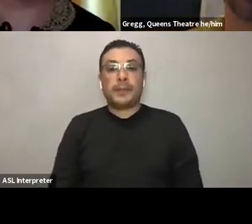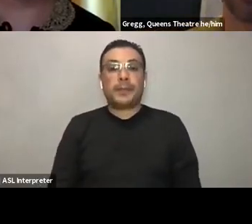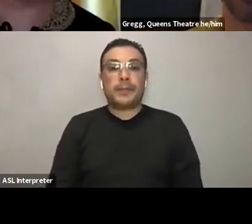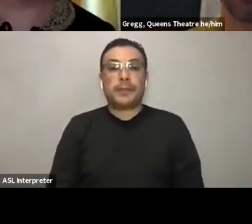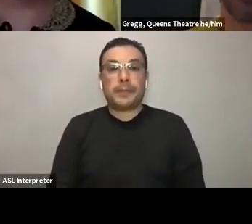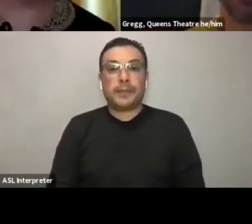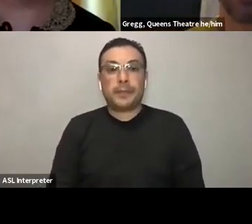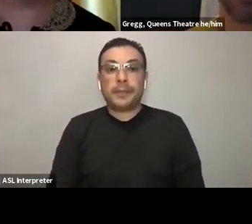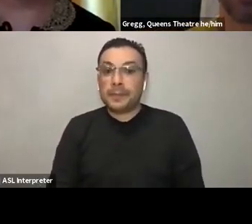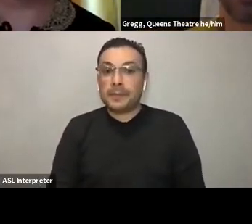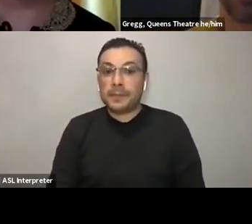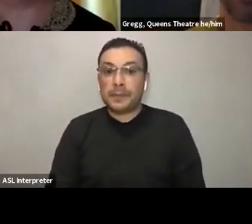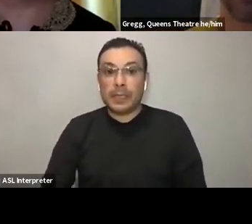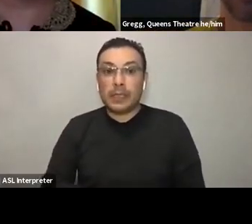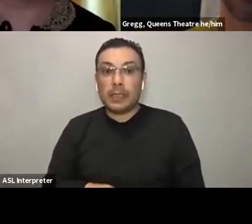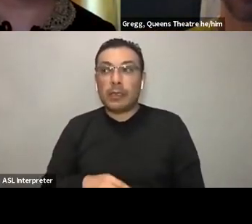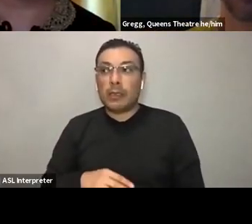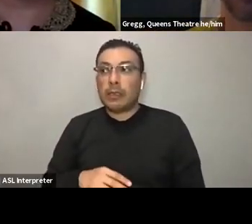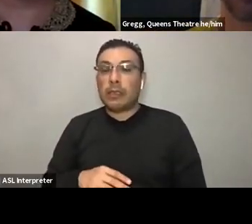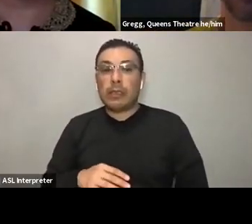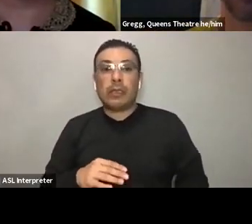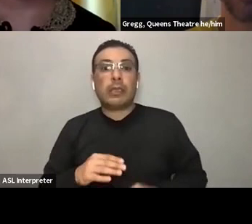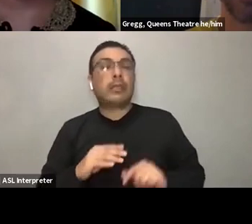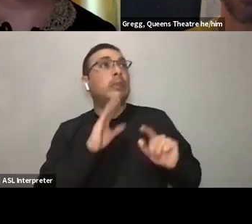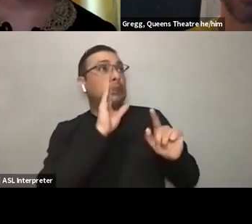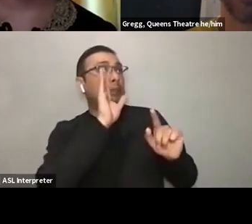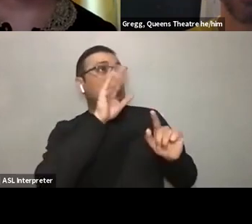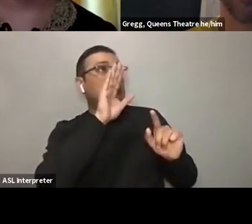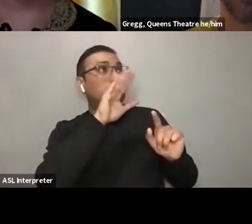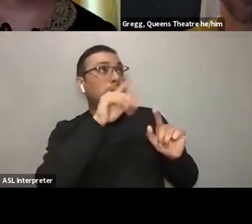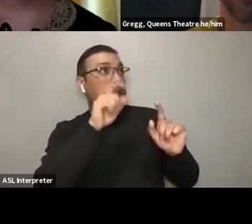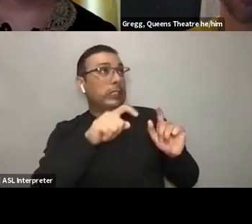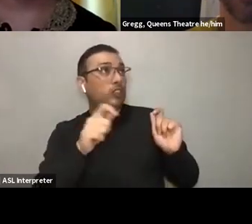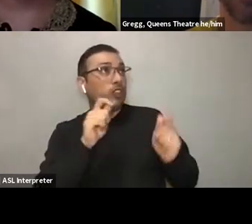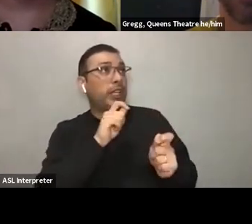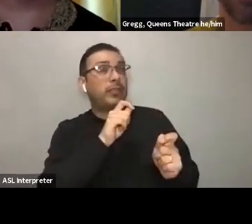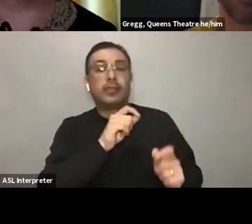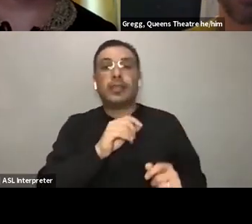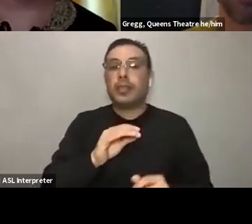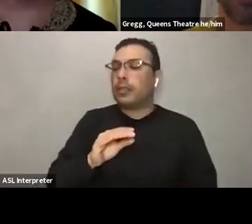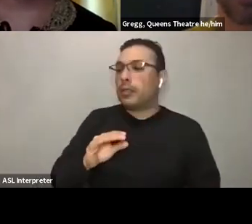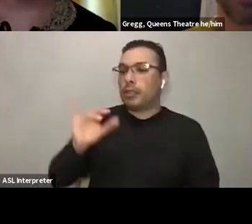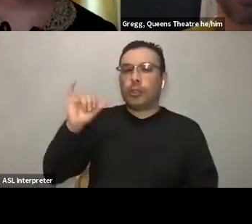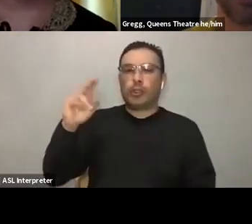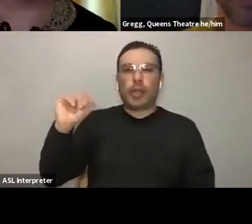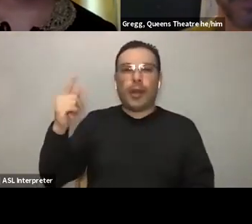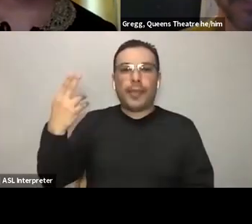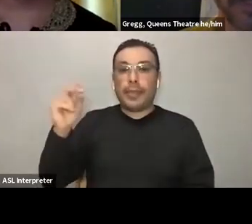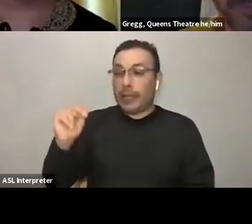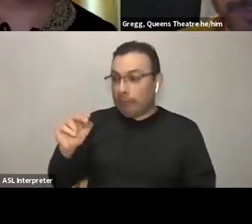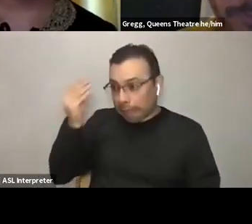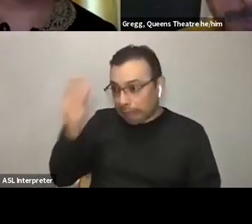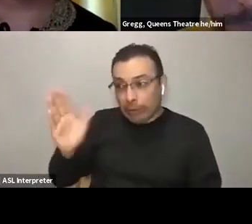I don't know if we need to do anything on our end. We'll need to give them permission. And I'm actually not seeing a hand, uh, from 3913.